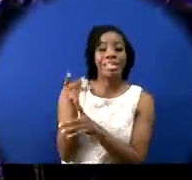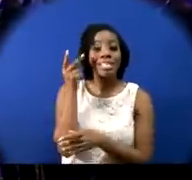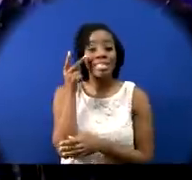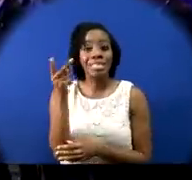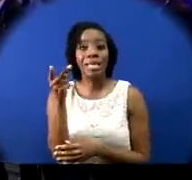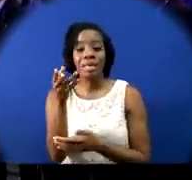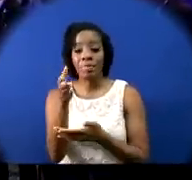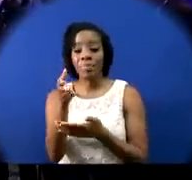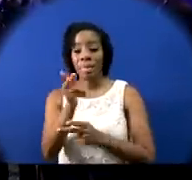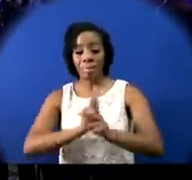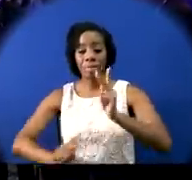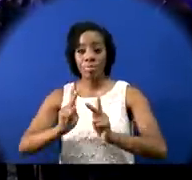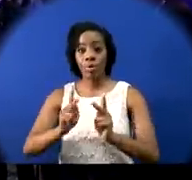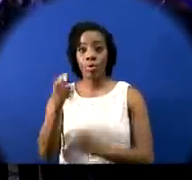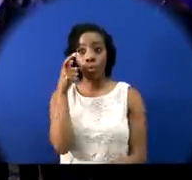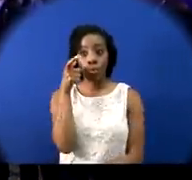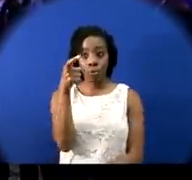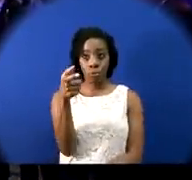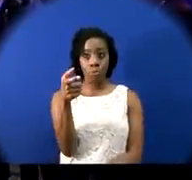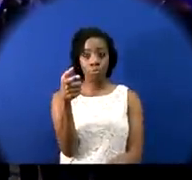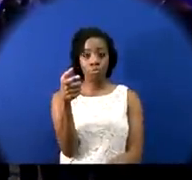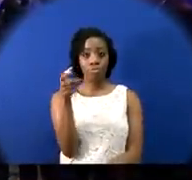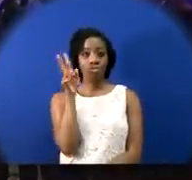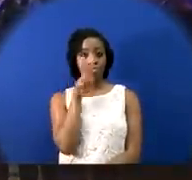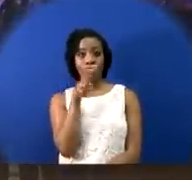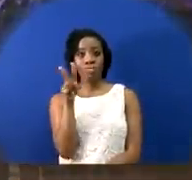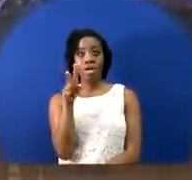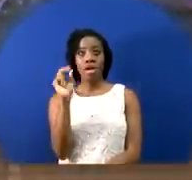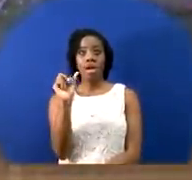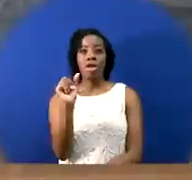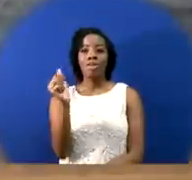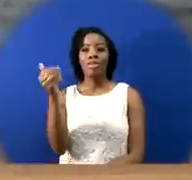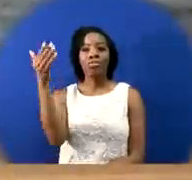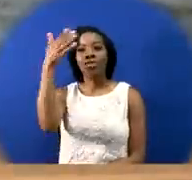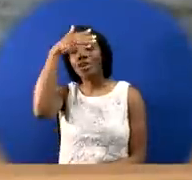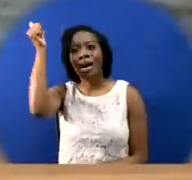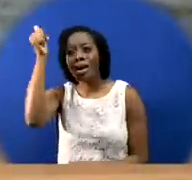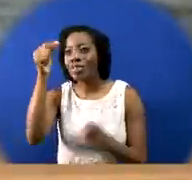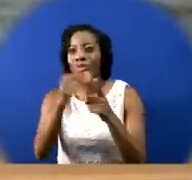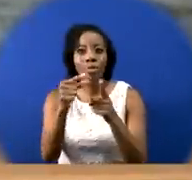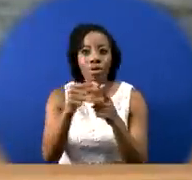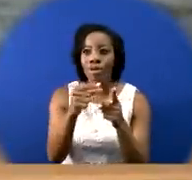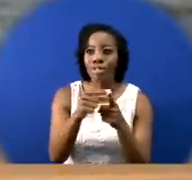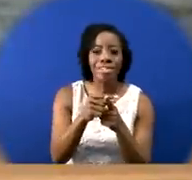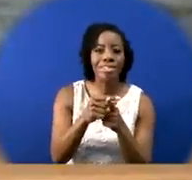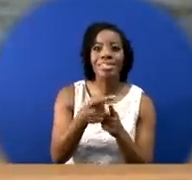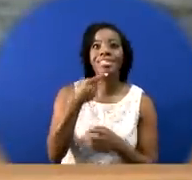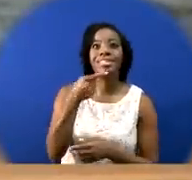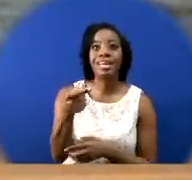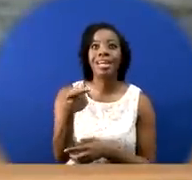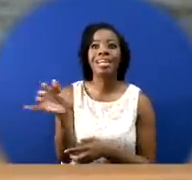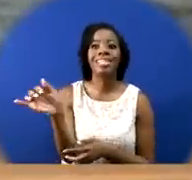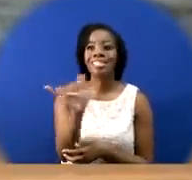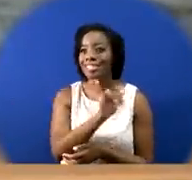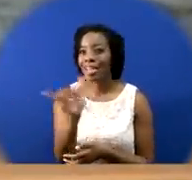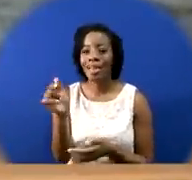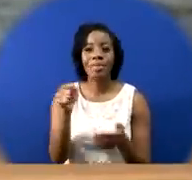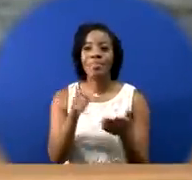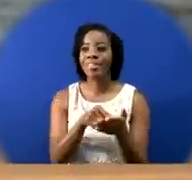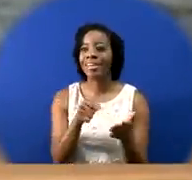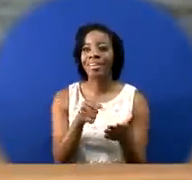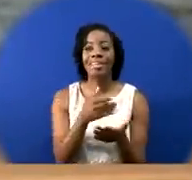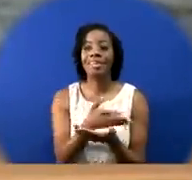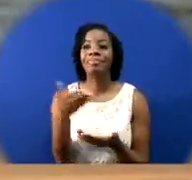you. And all the folk, when you forgot your lines, they said the same thing. Take your time,